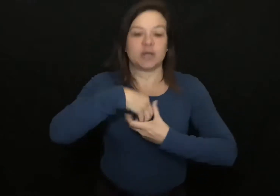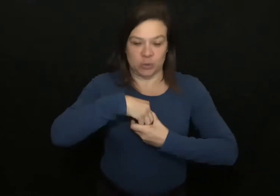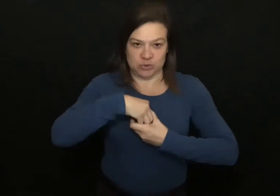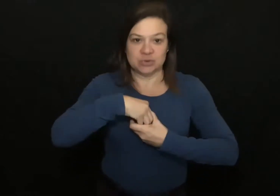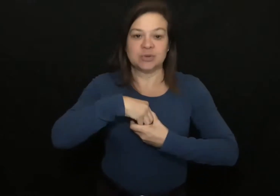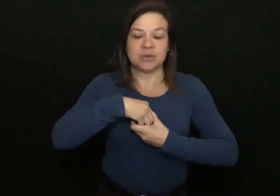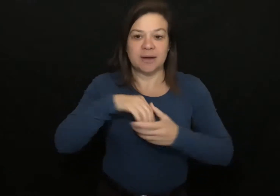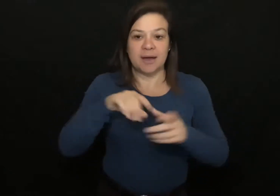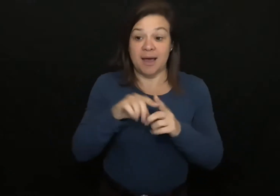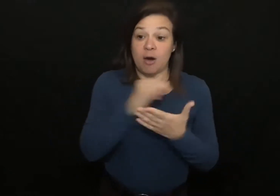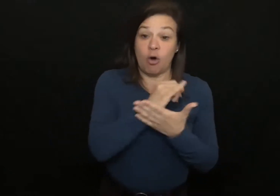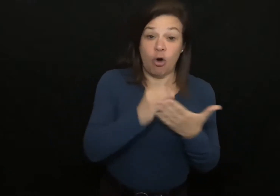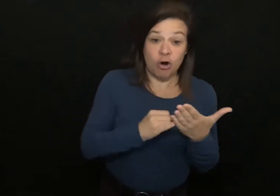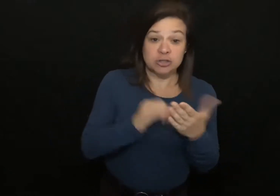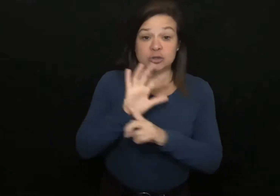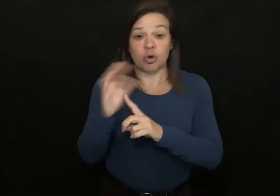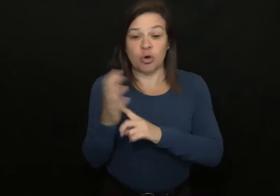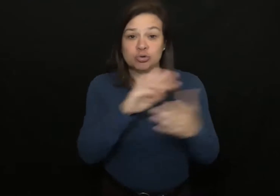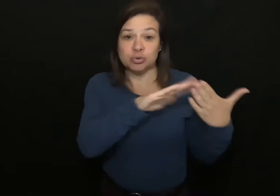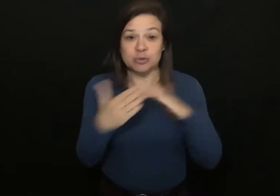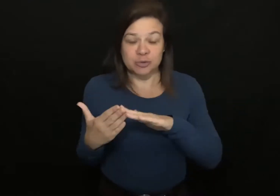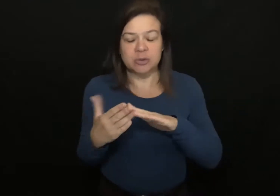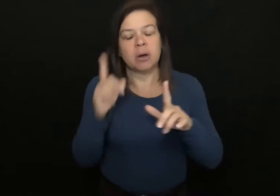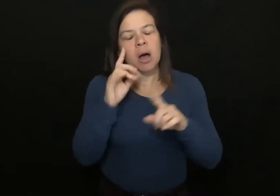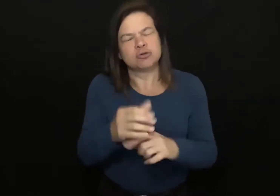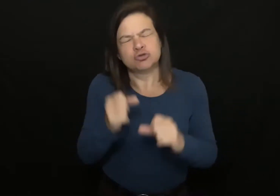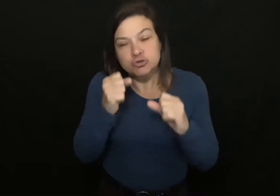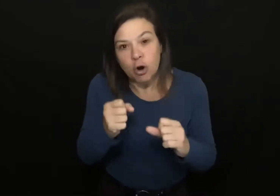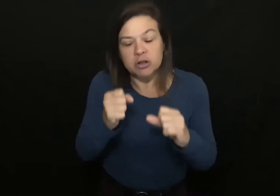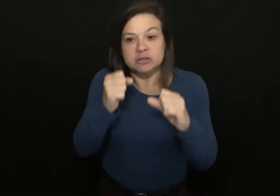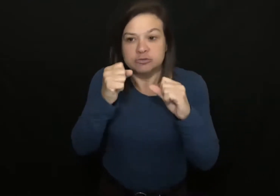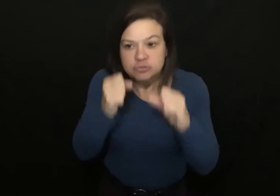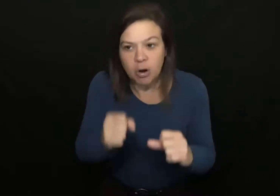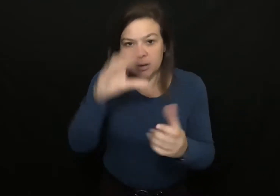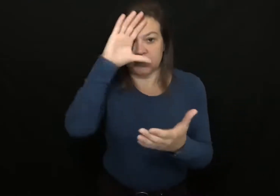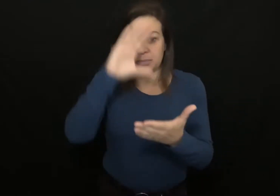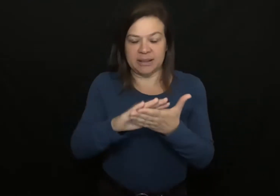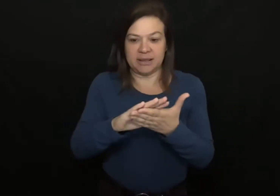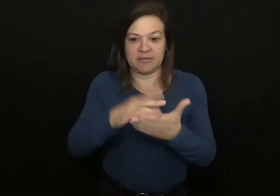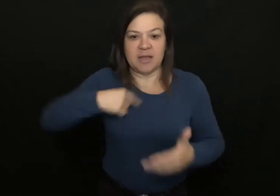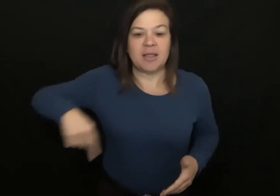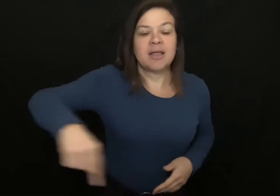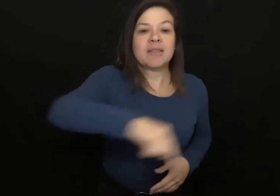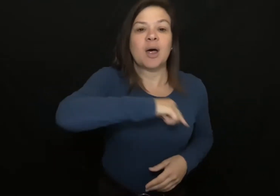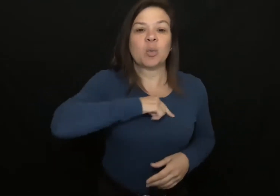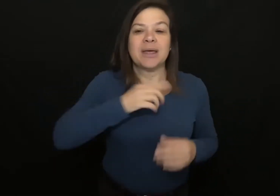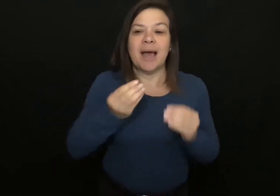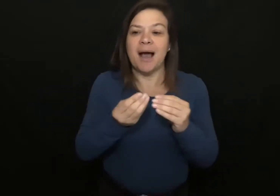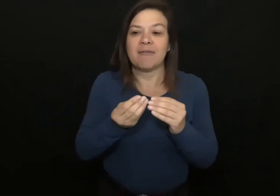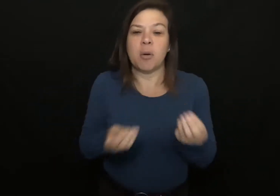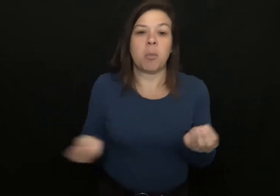the arts and cultural community, I strongly, strongly believe that we have a higher